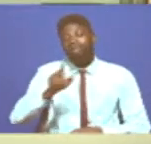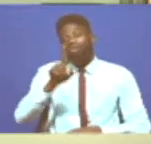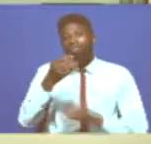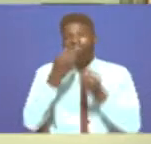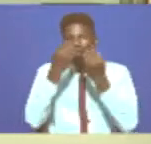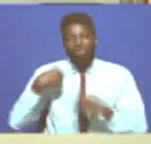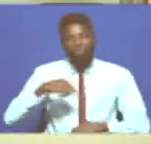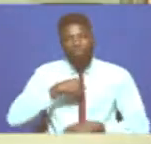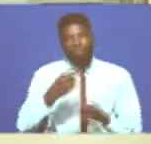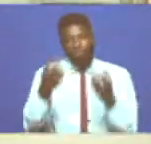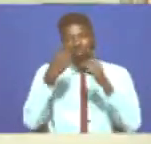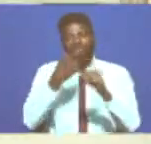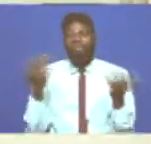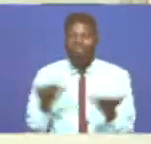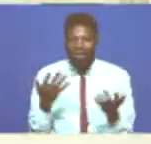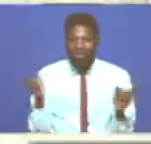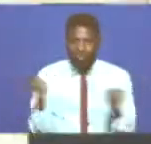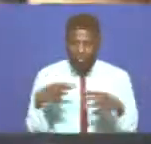break.